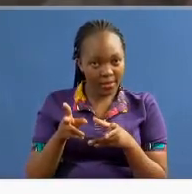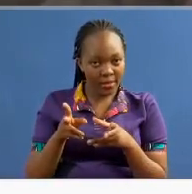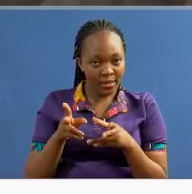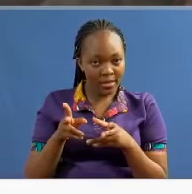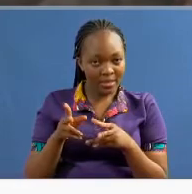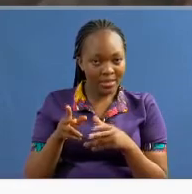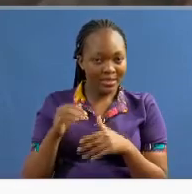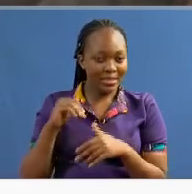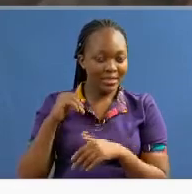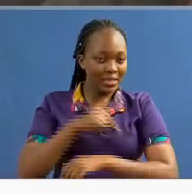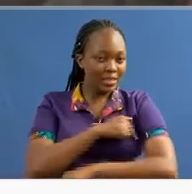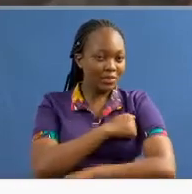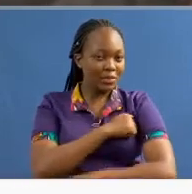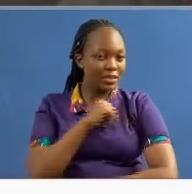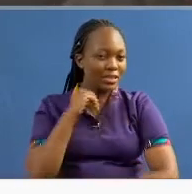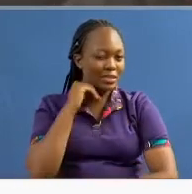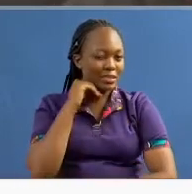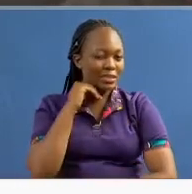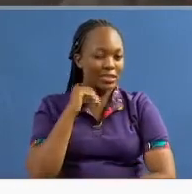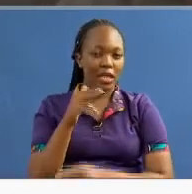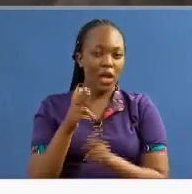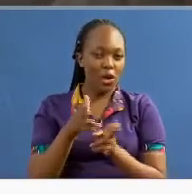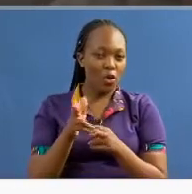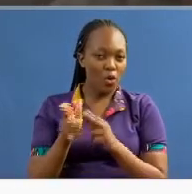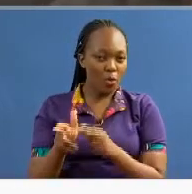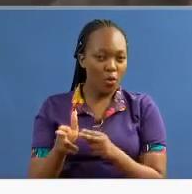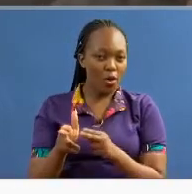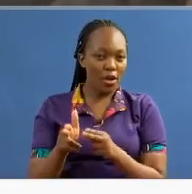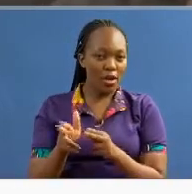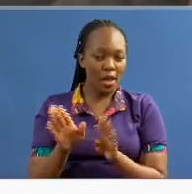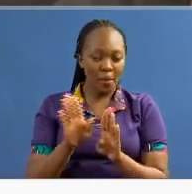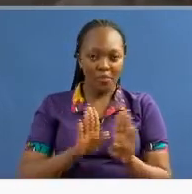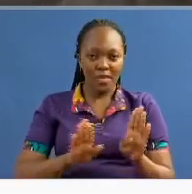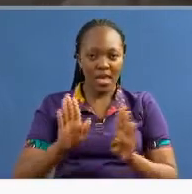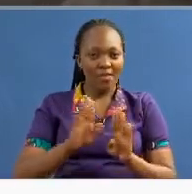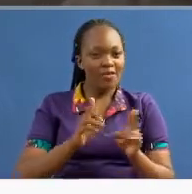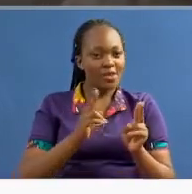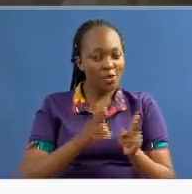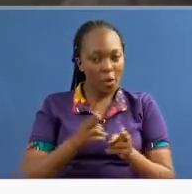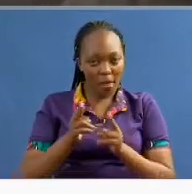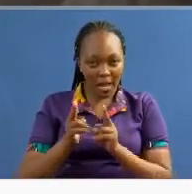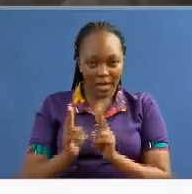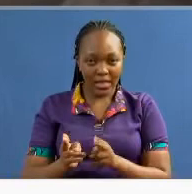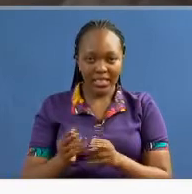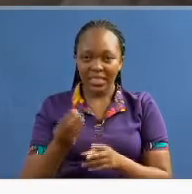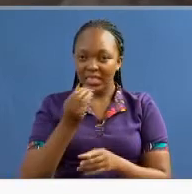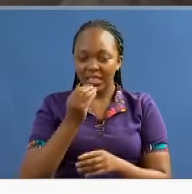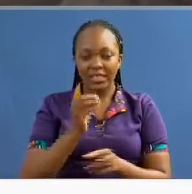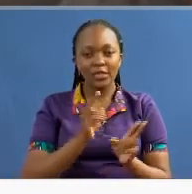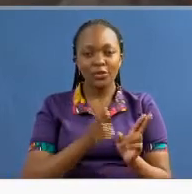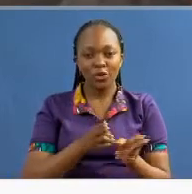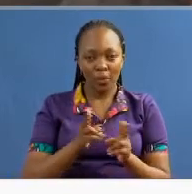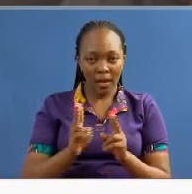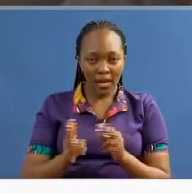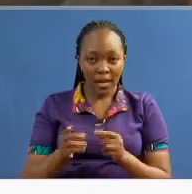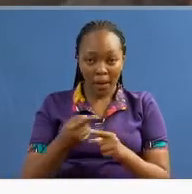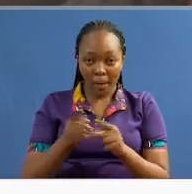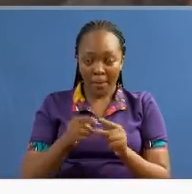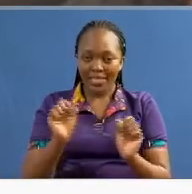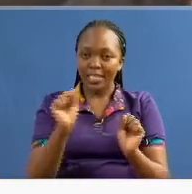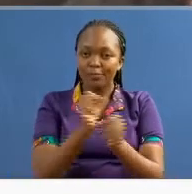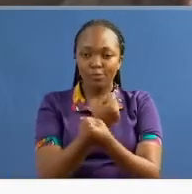Her temperature has gone down to normal. She is behaving normally. She is eating, but she